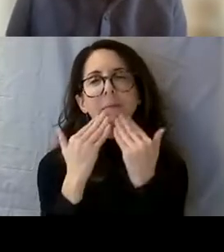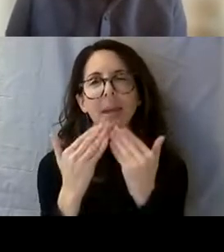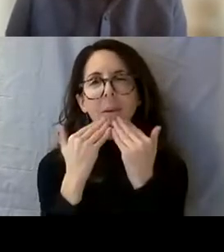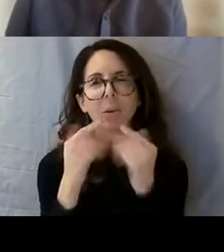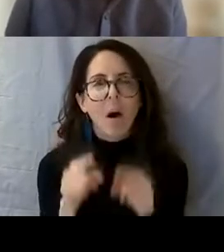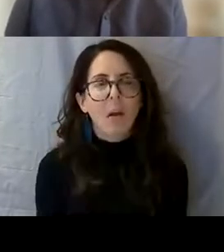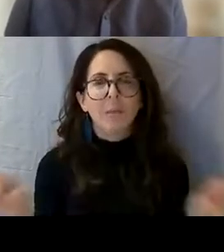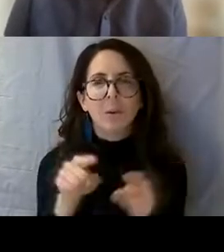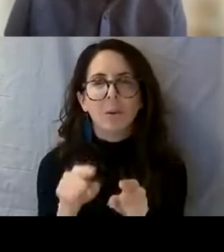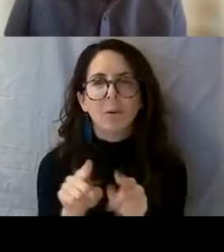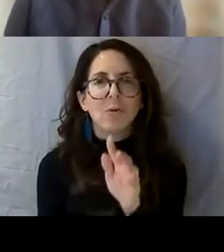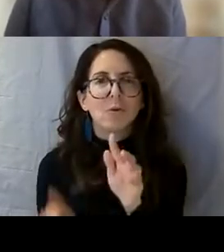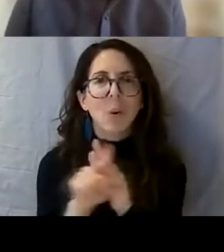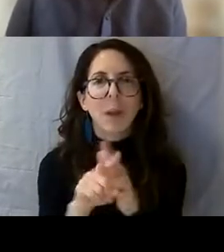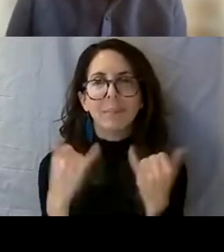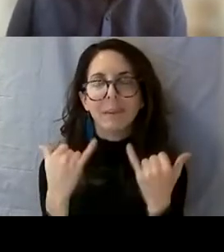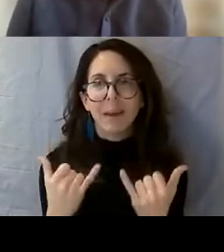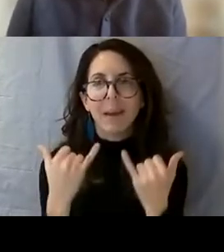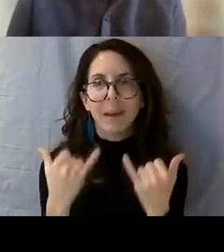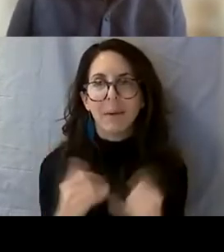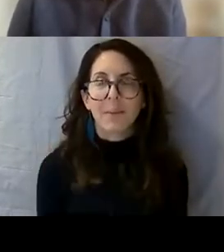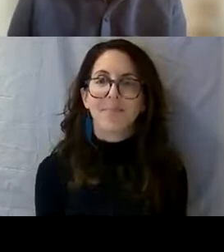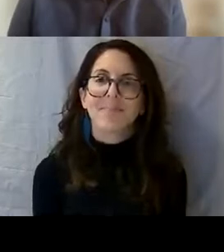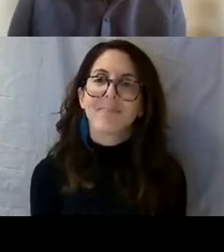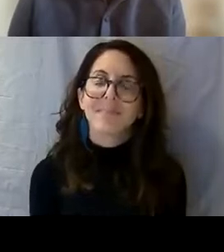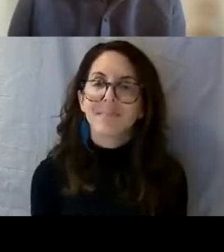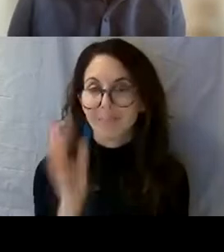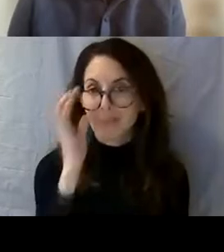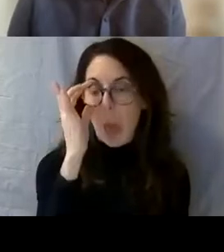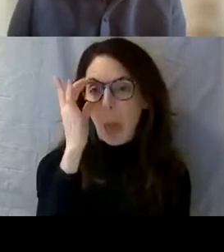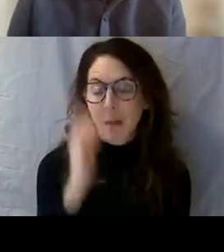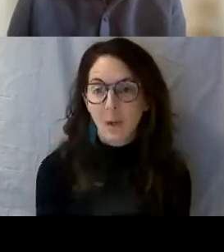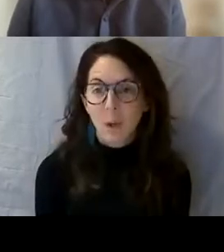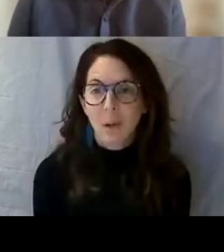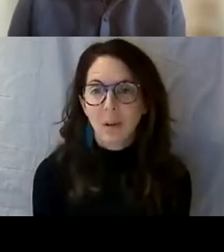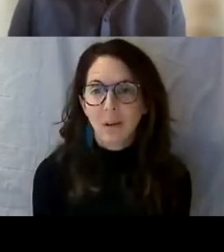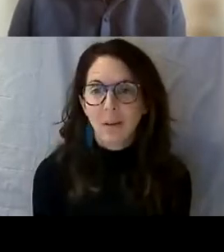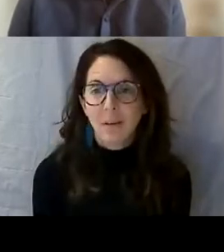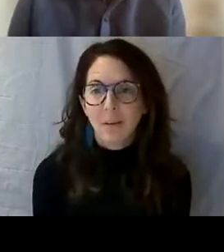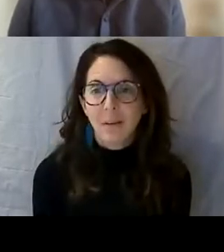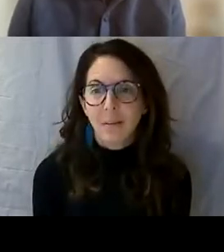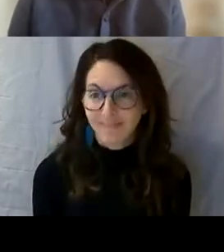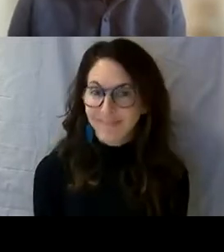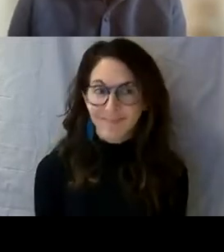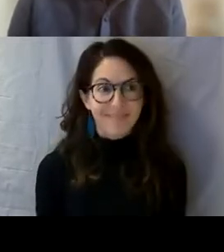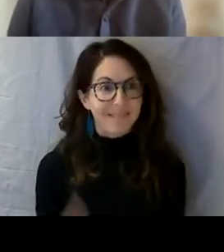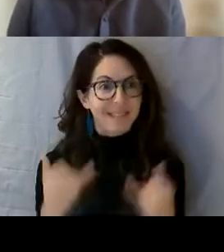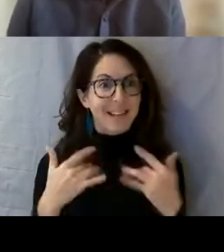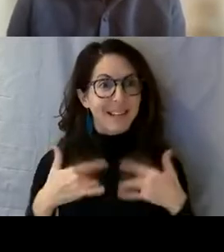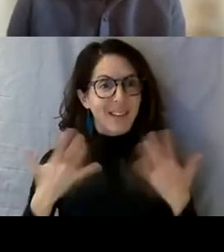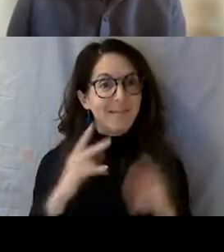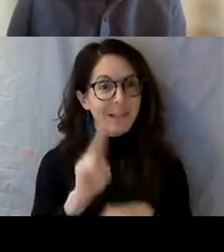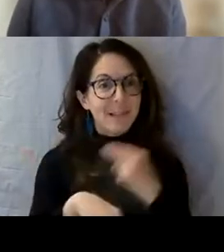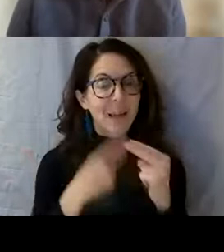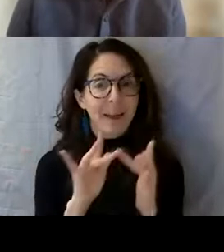came as a participant today. I think that, you know, this is a form of networking, although, as I said